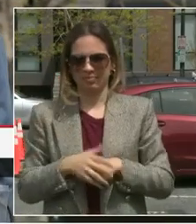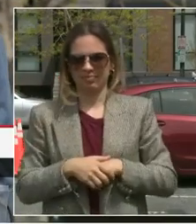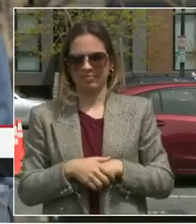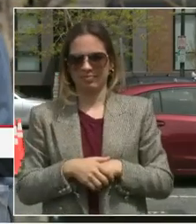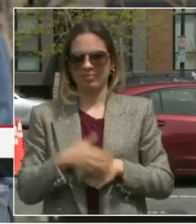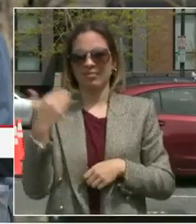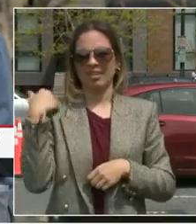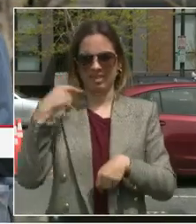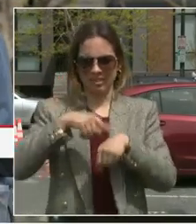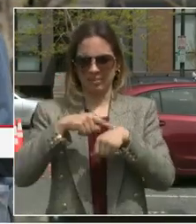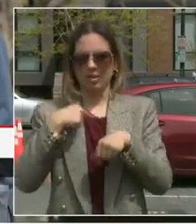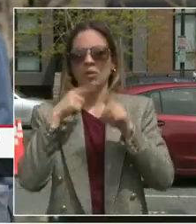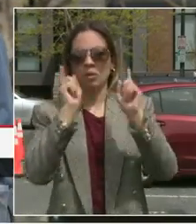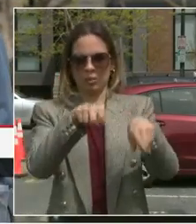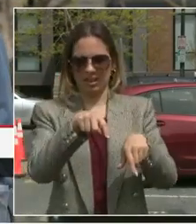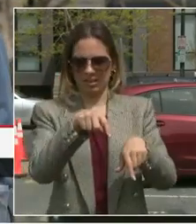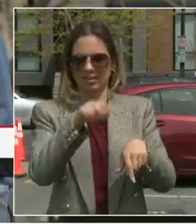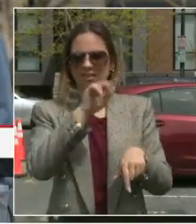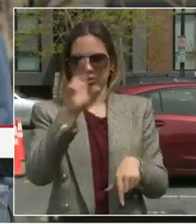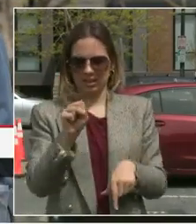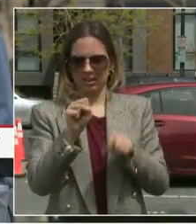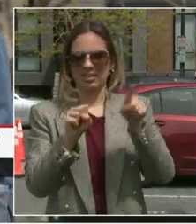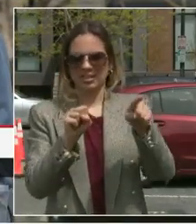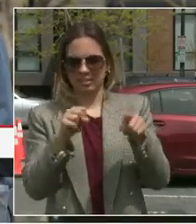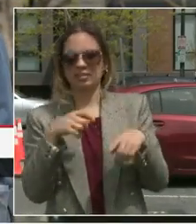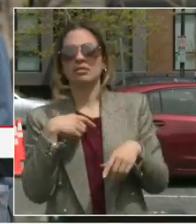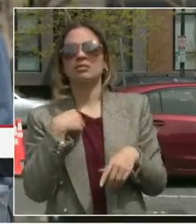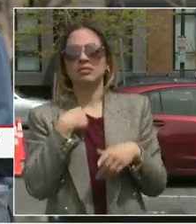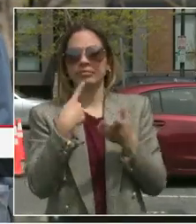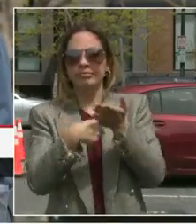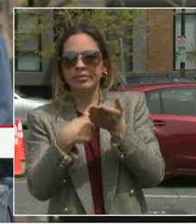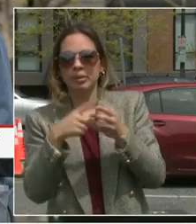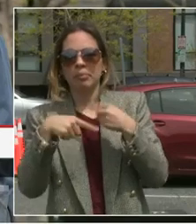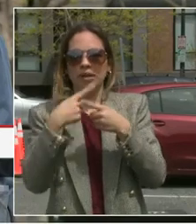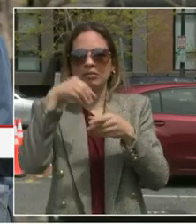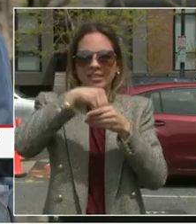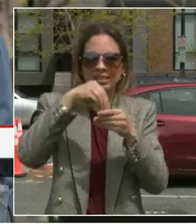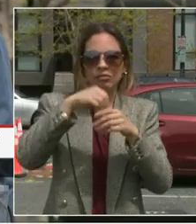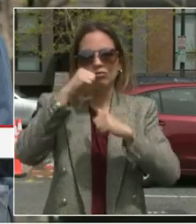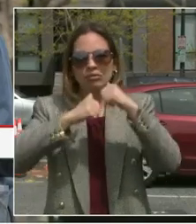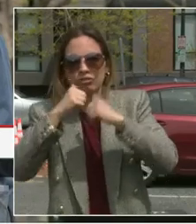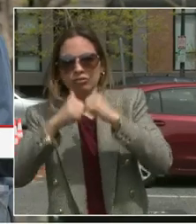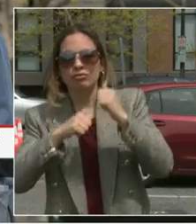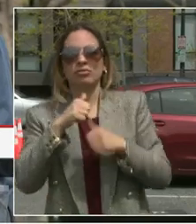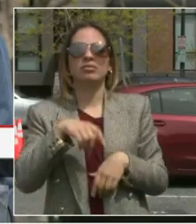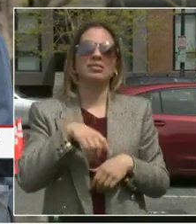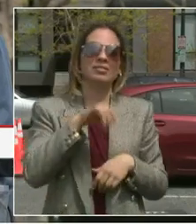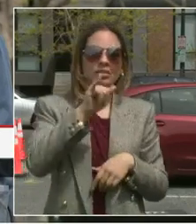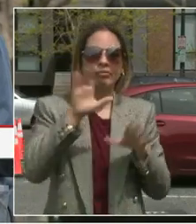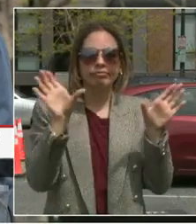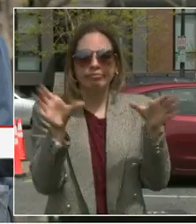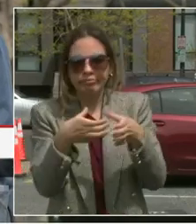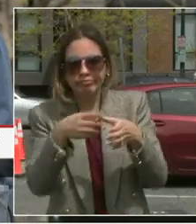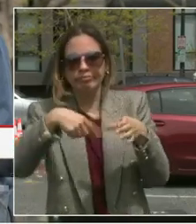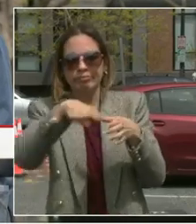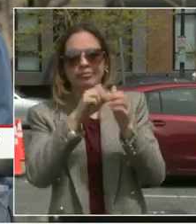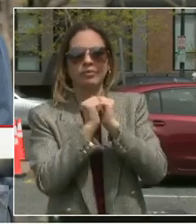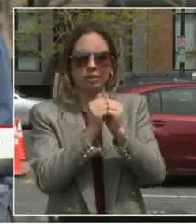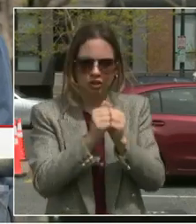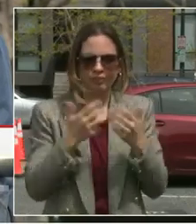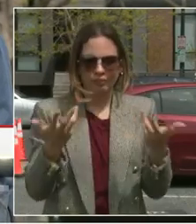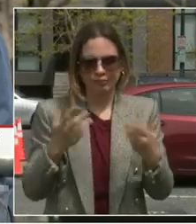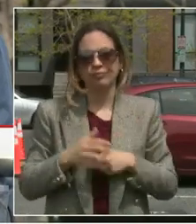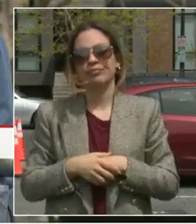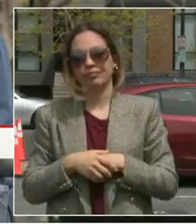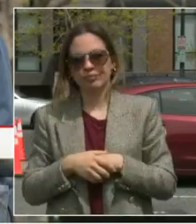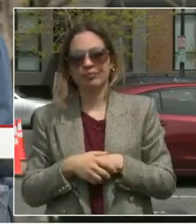Union Station and talking about infrastructure and the task force that you've assembled. Yes. There's been a